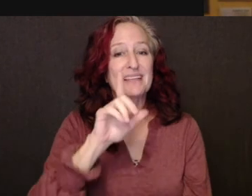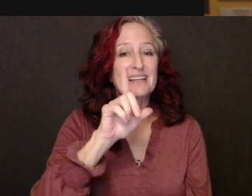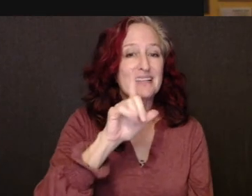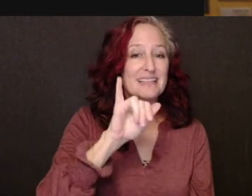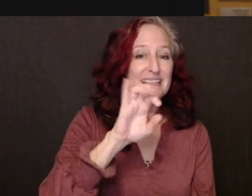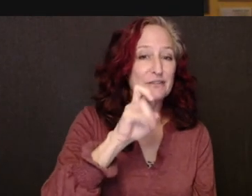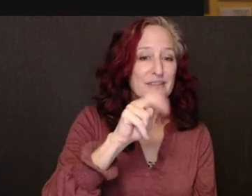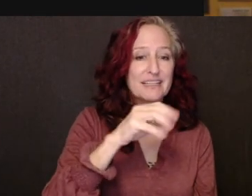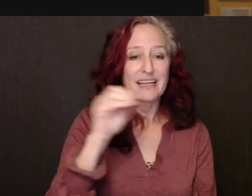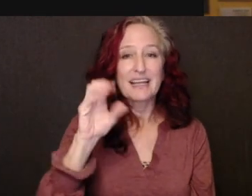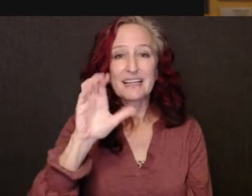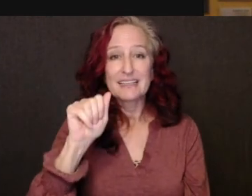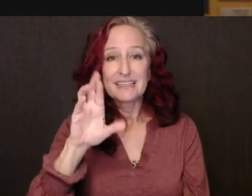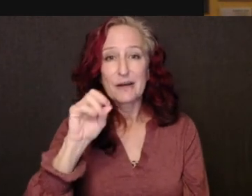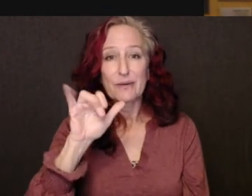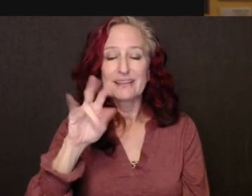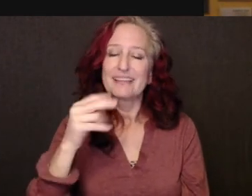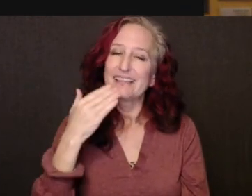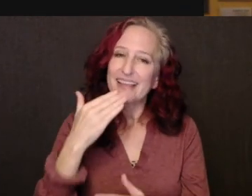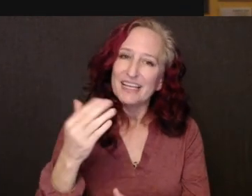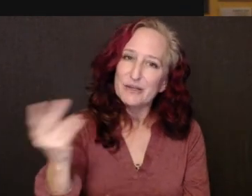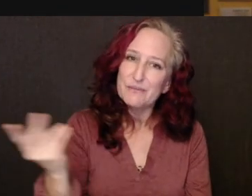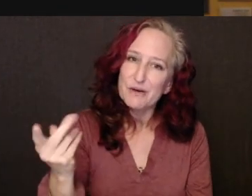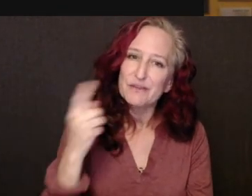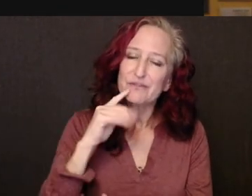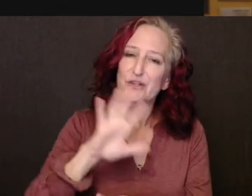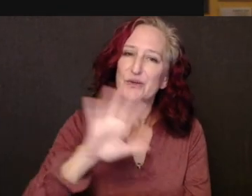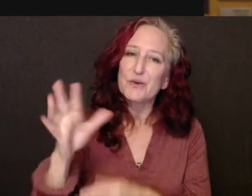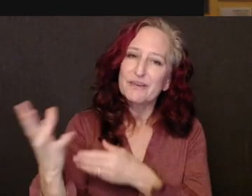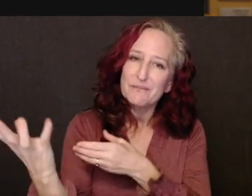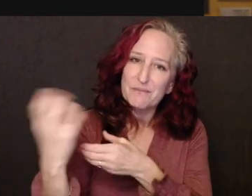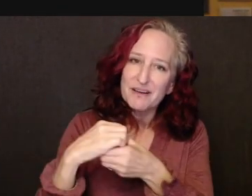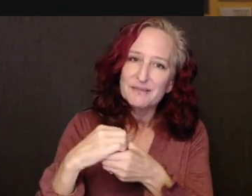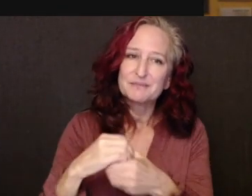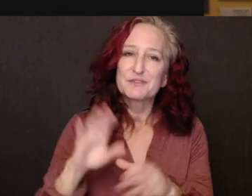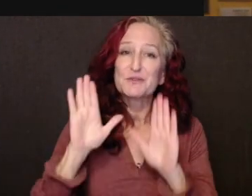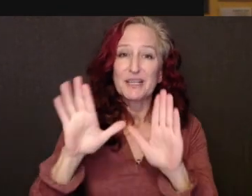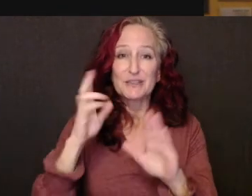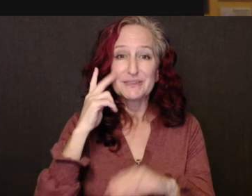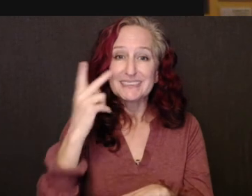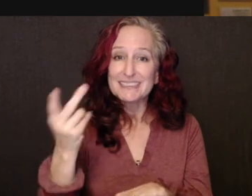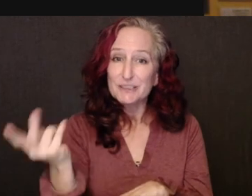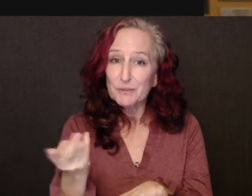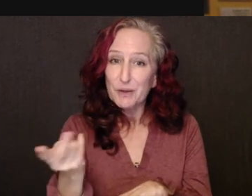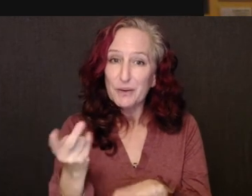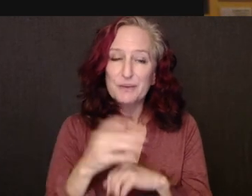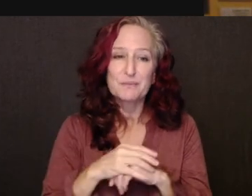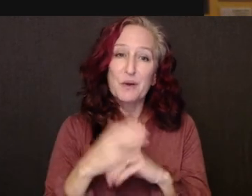He has mad skills. Master of the craft. I'm so jealous of.